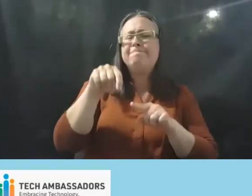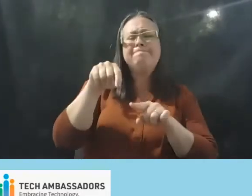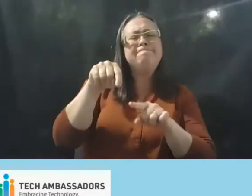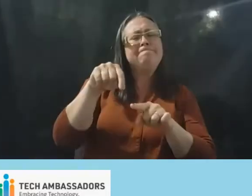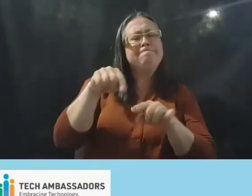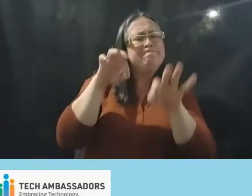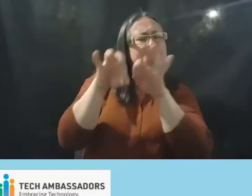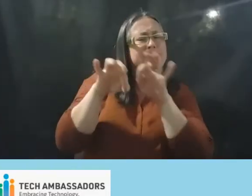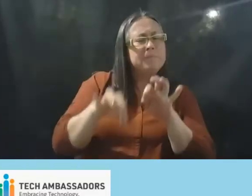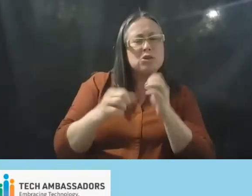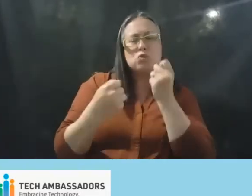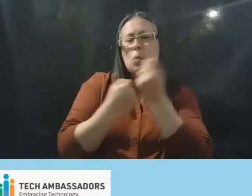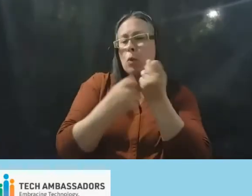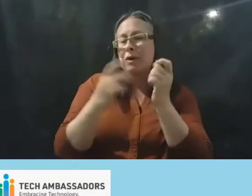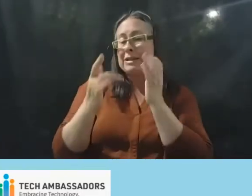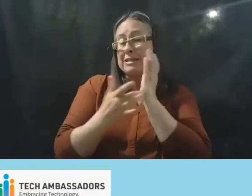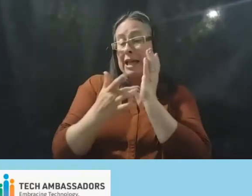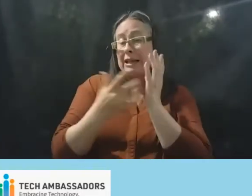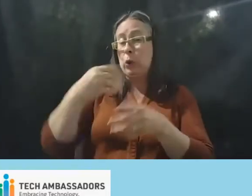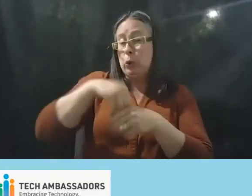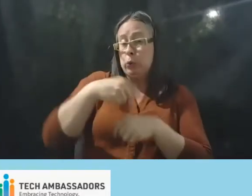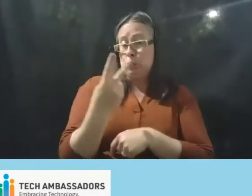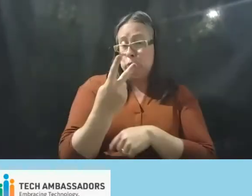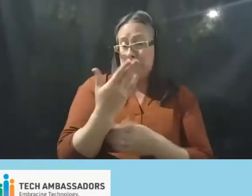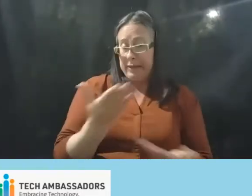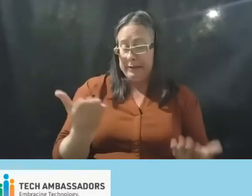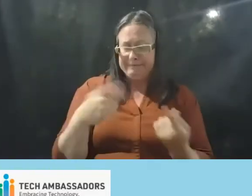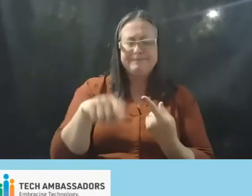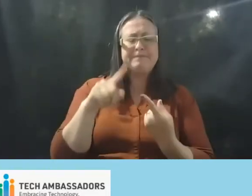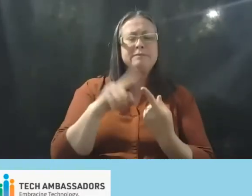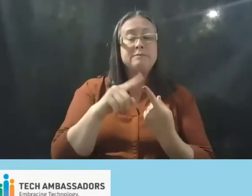2 things. Okay, so the first thing is